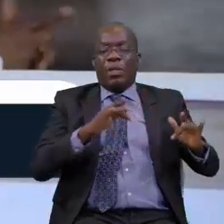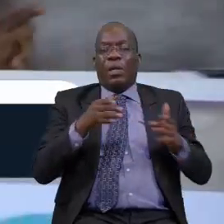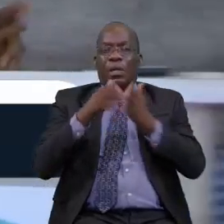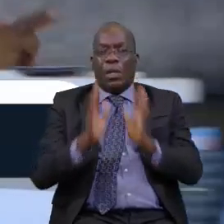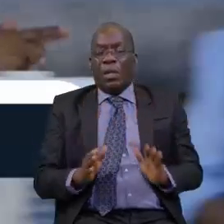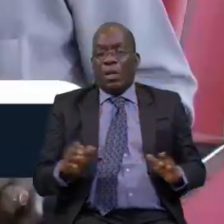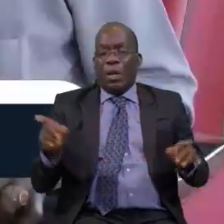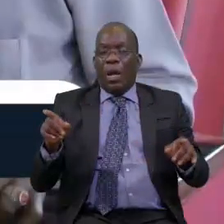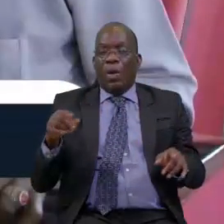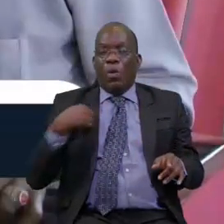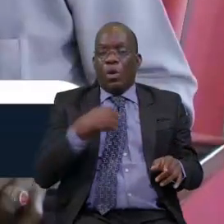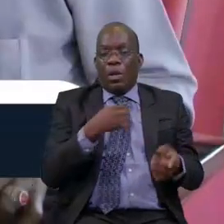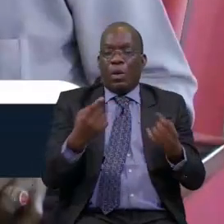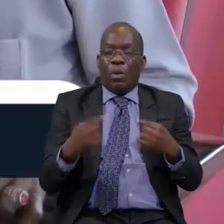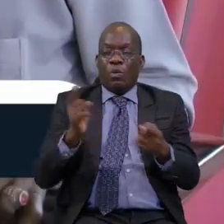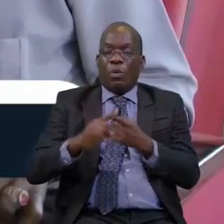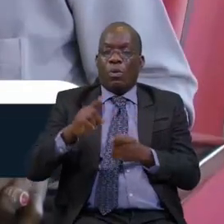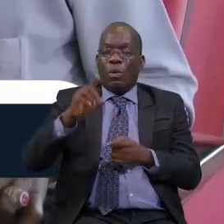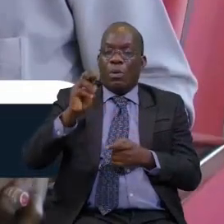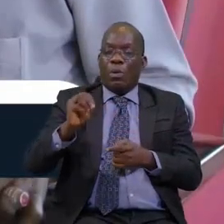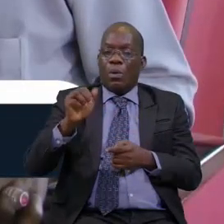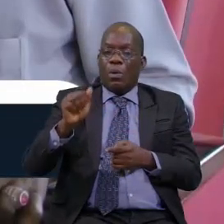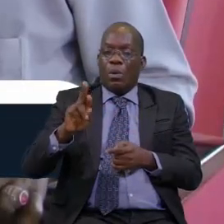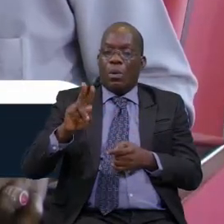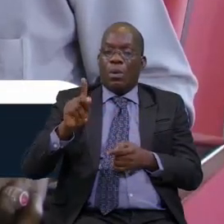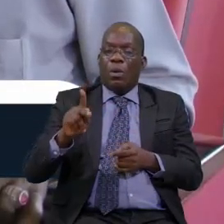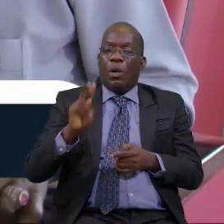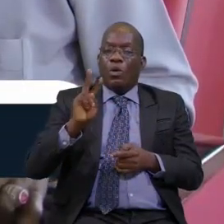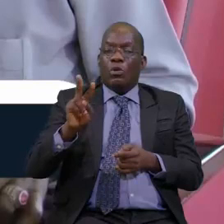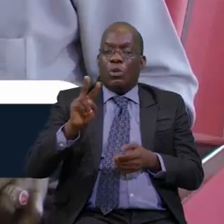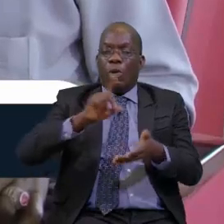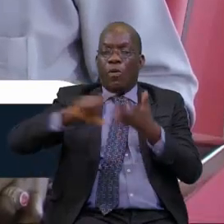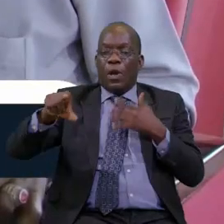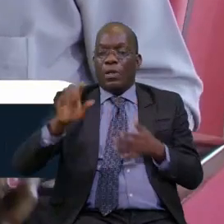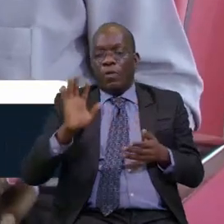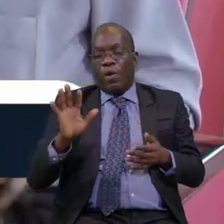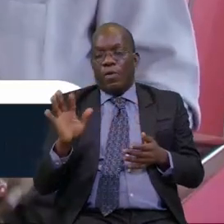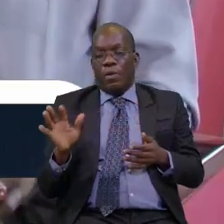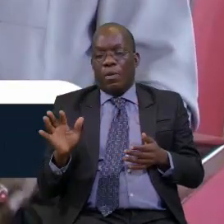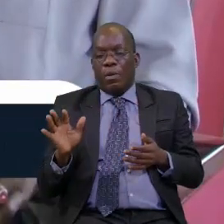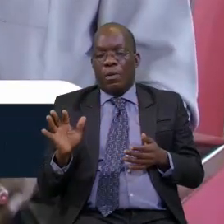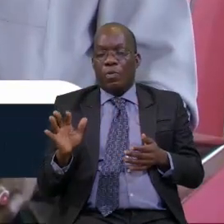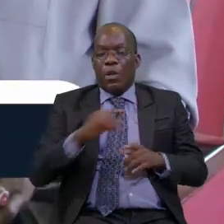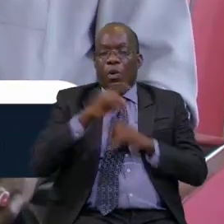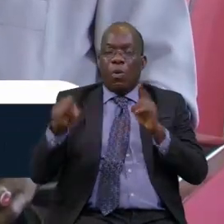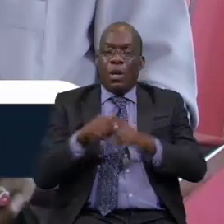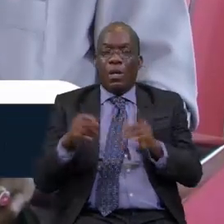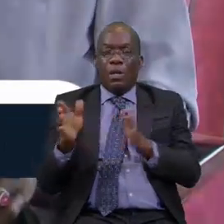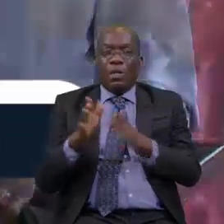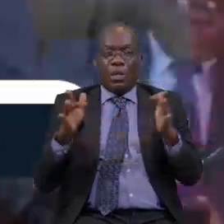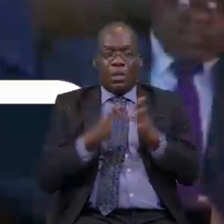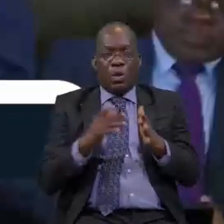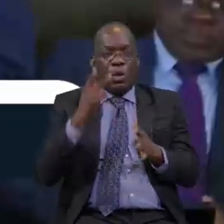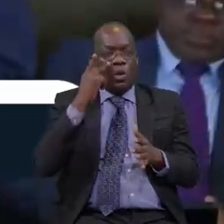come to Mark chapter 2 for that. In Mark chapter 2, reading from verse 5, when Jesus saw their faith, he